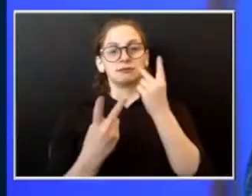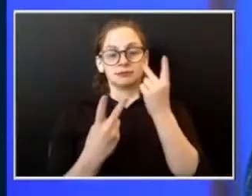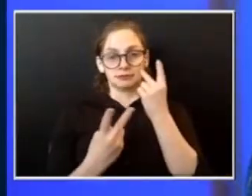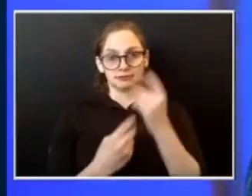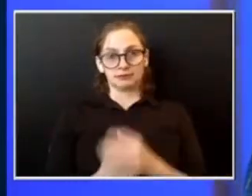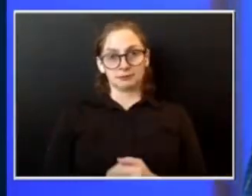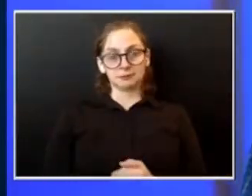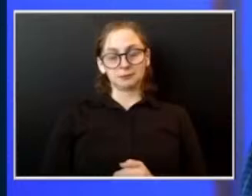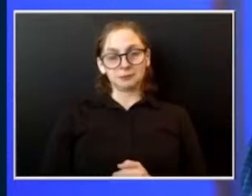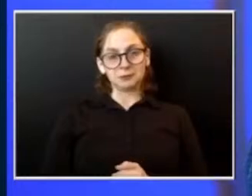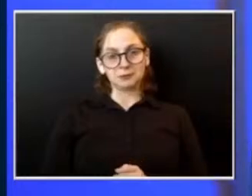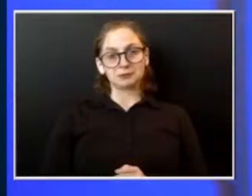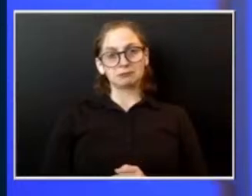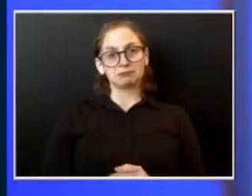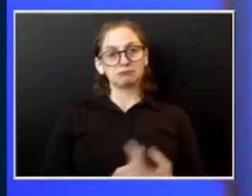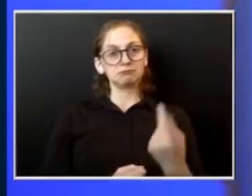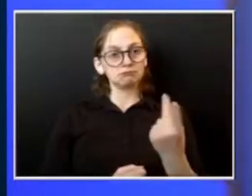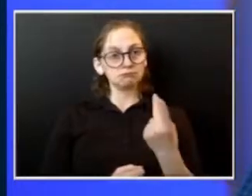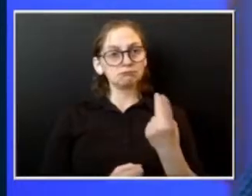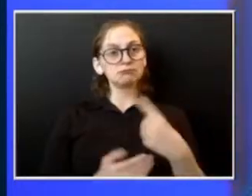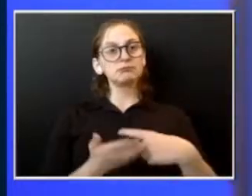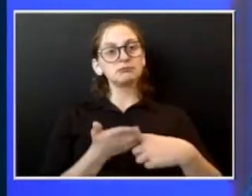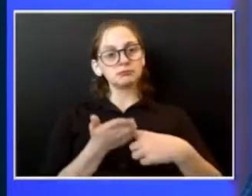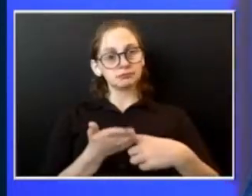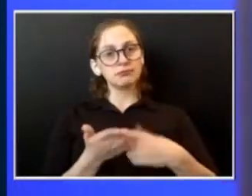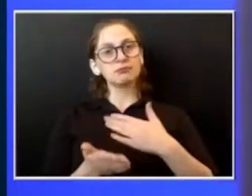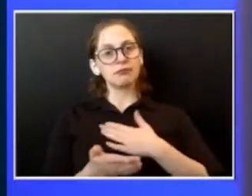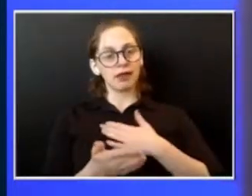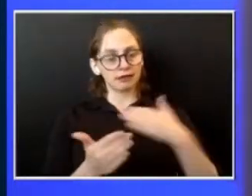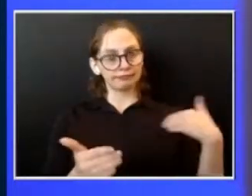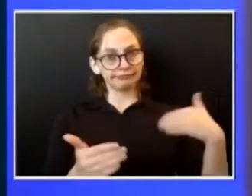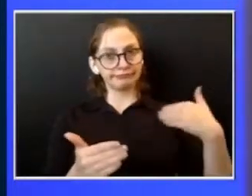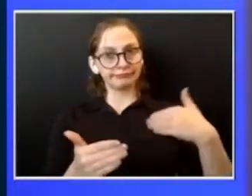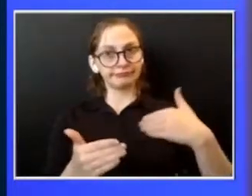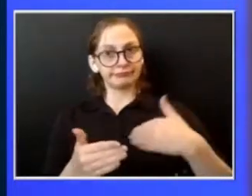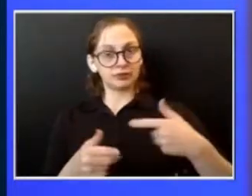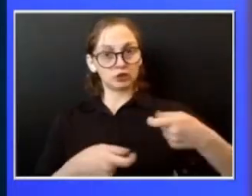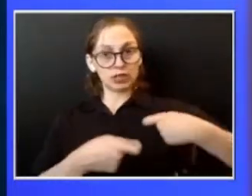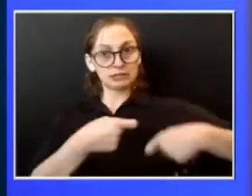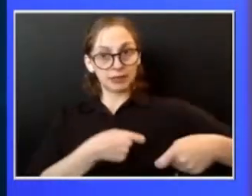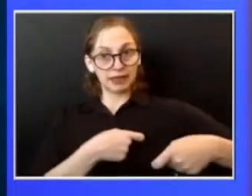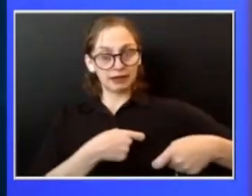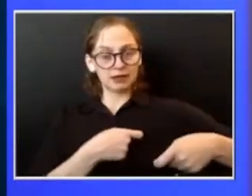talking about my upcoming transplant, and he was all ears.